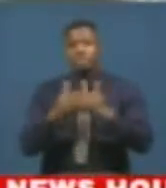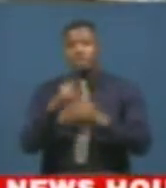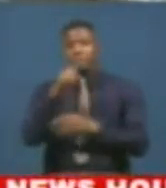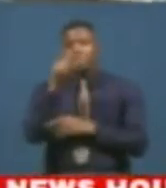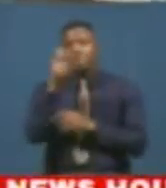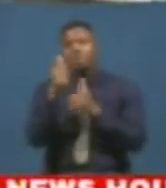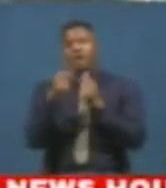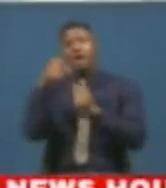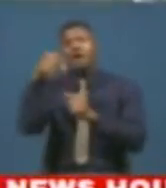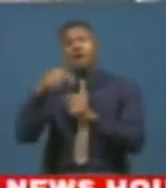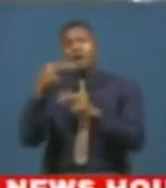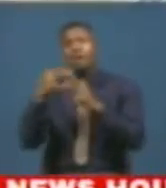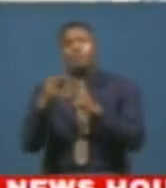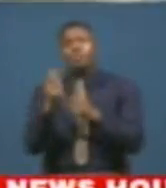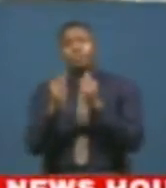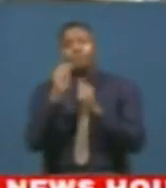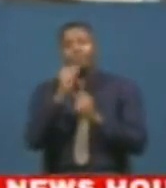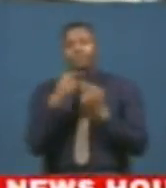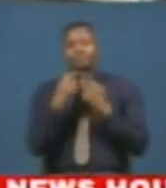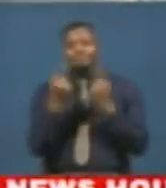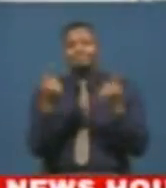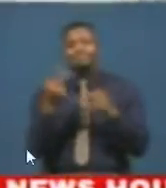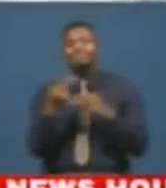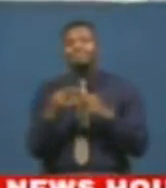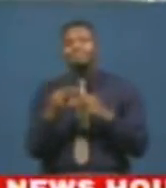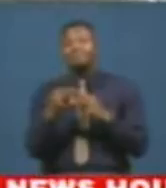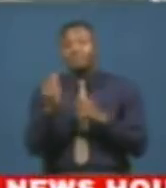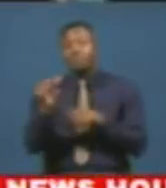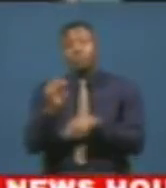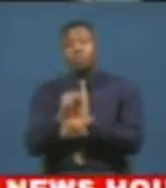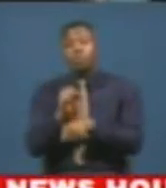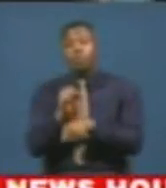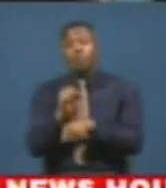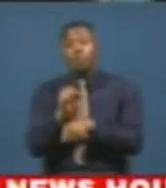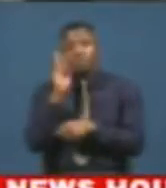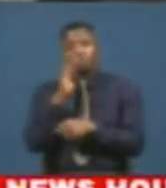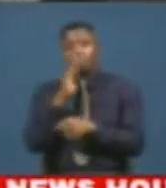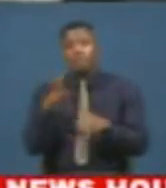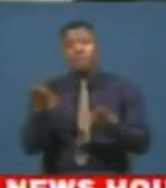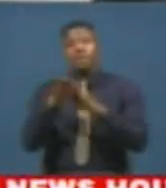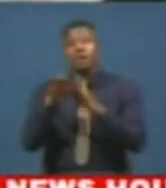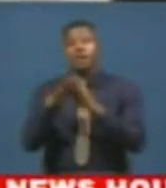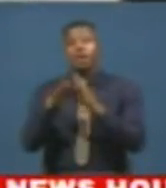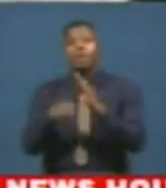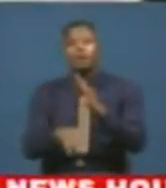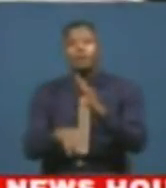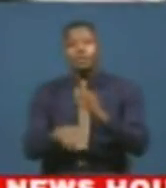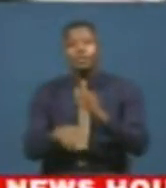and will also not say if the company in question is to shut down.